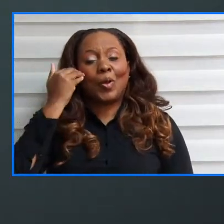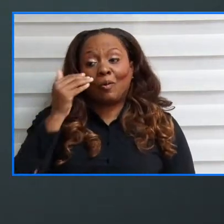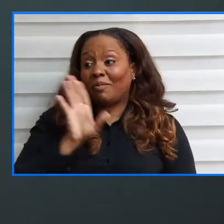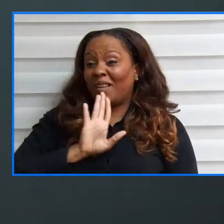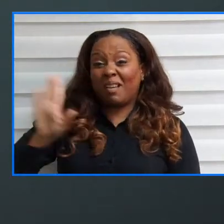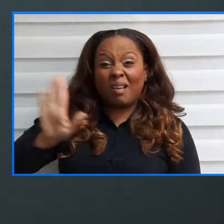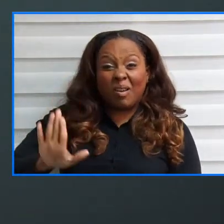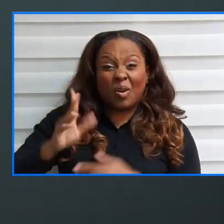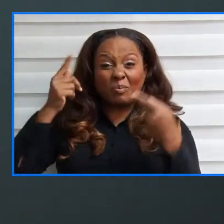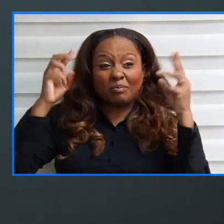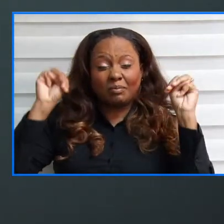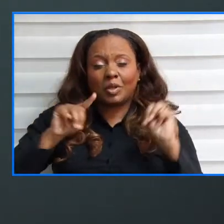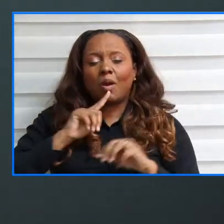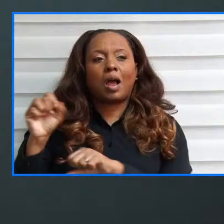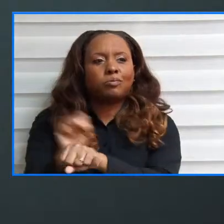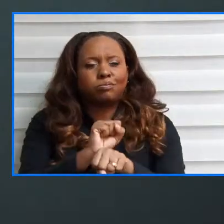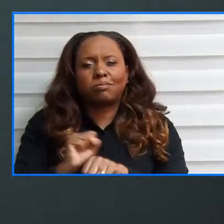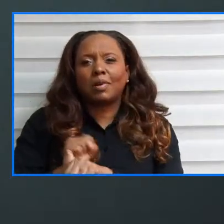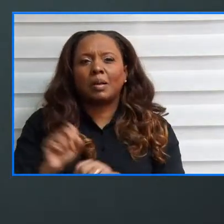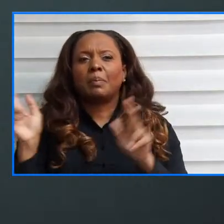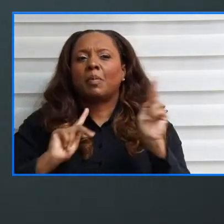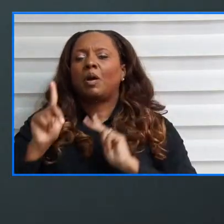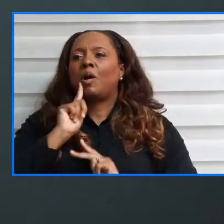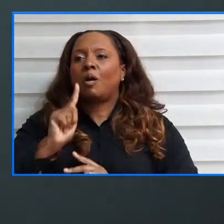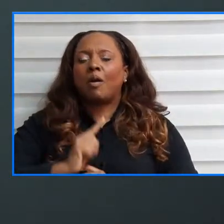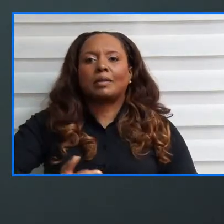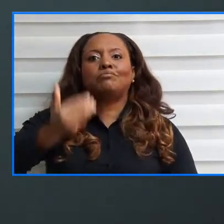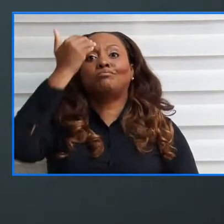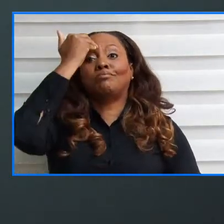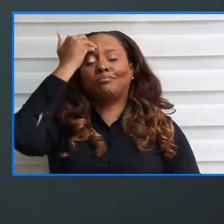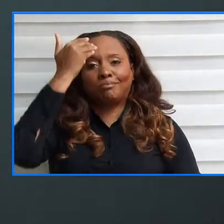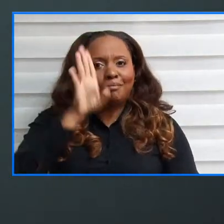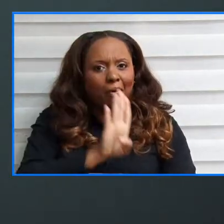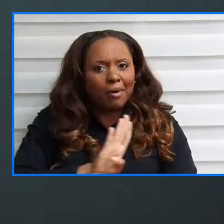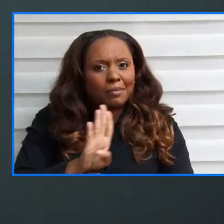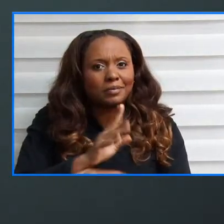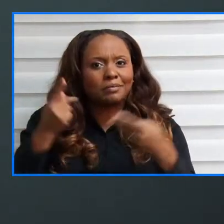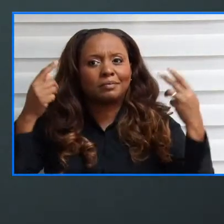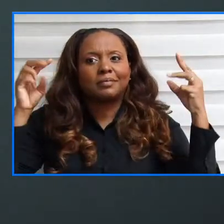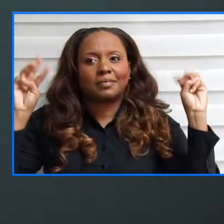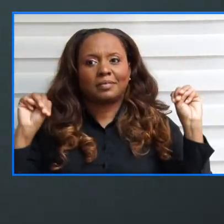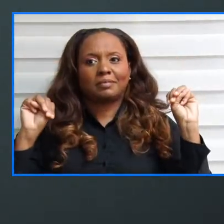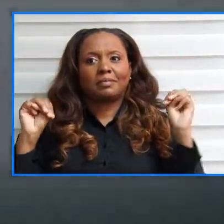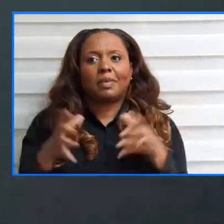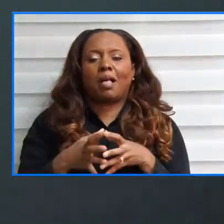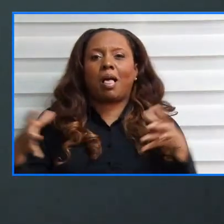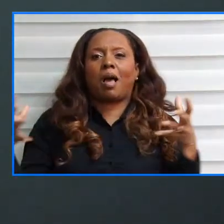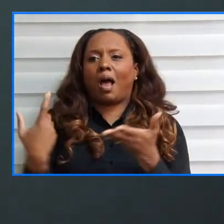affairs. Your memorable interventions at